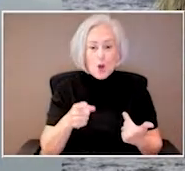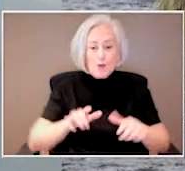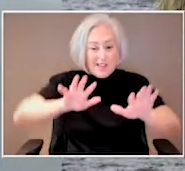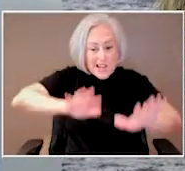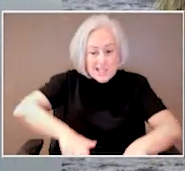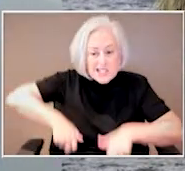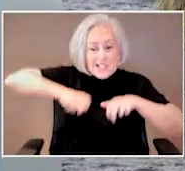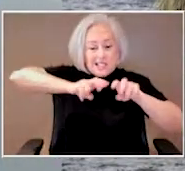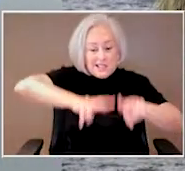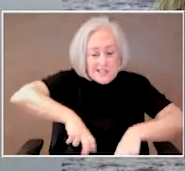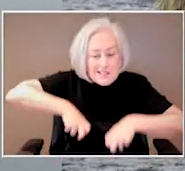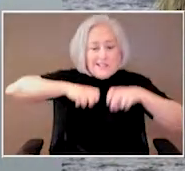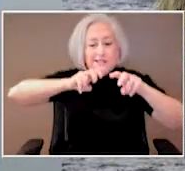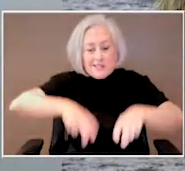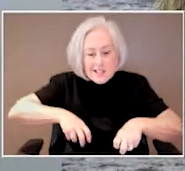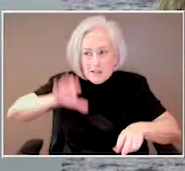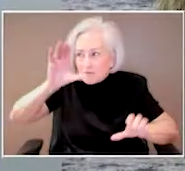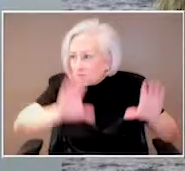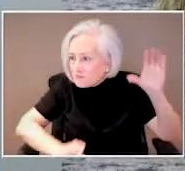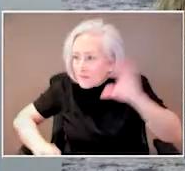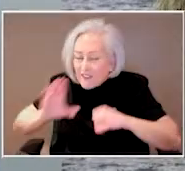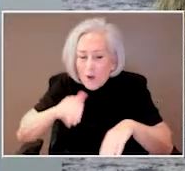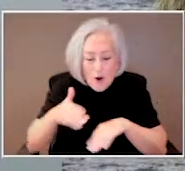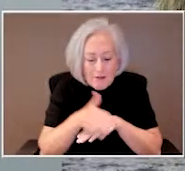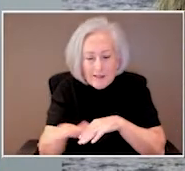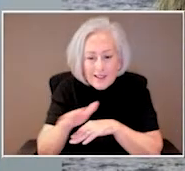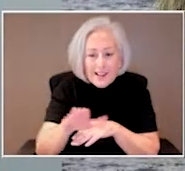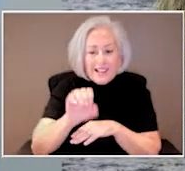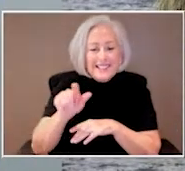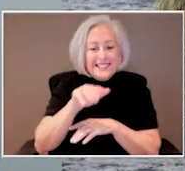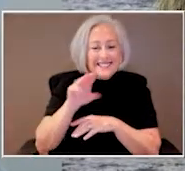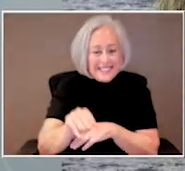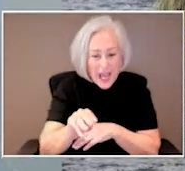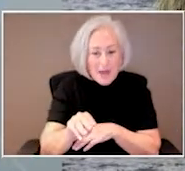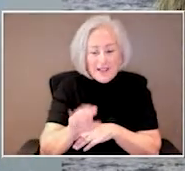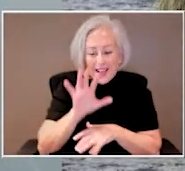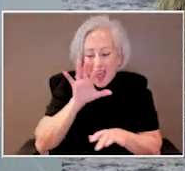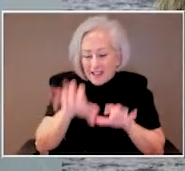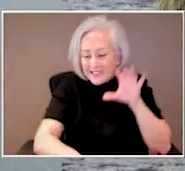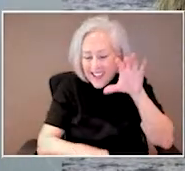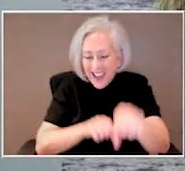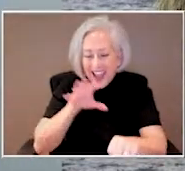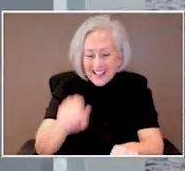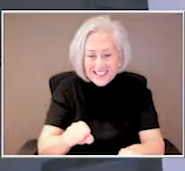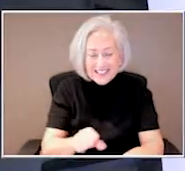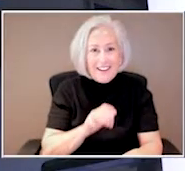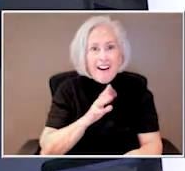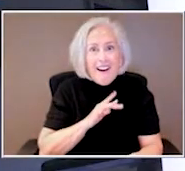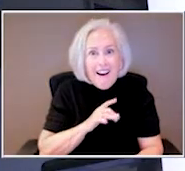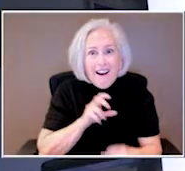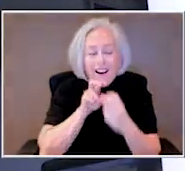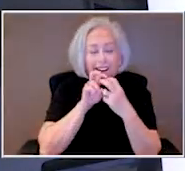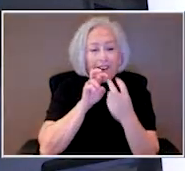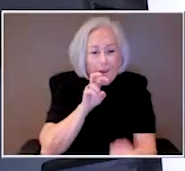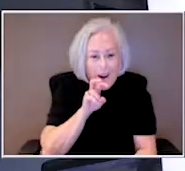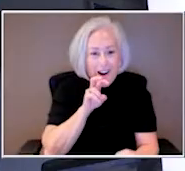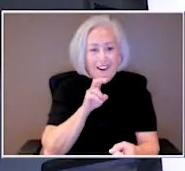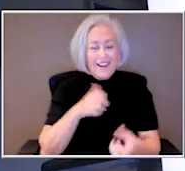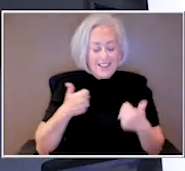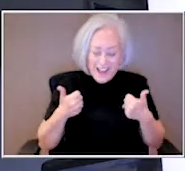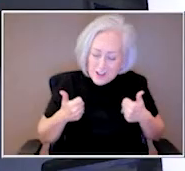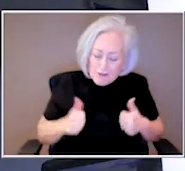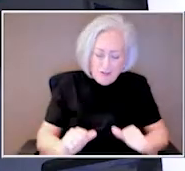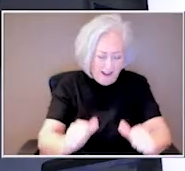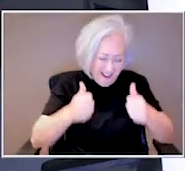trying to catch this piece of salmon. Just watching in like awe and respect of this, in their environment. Try so hard. Oh, I love that.